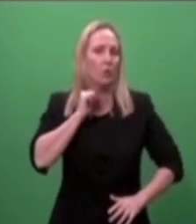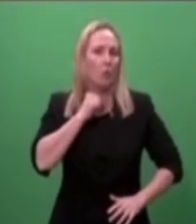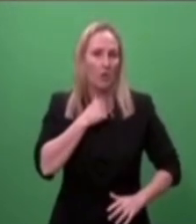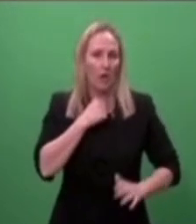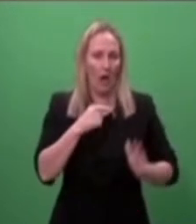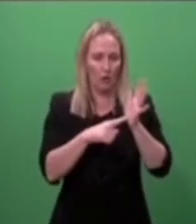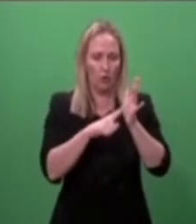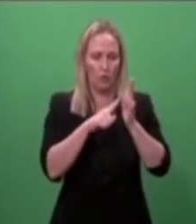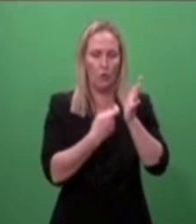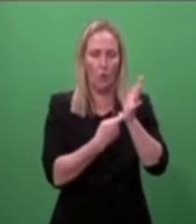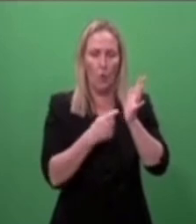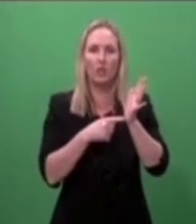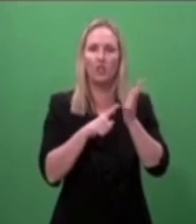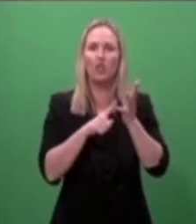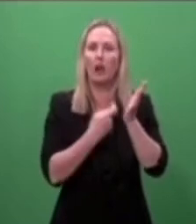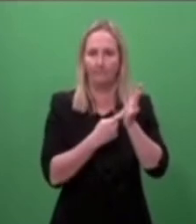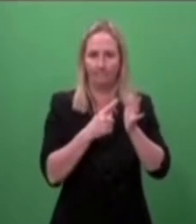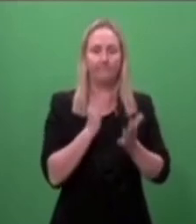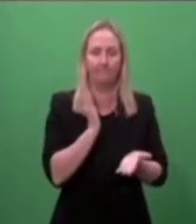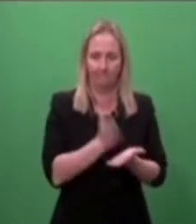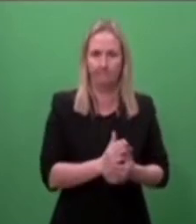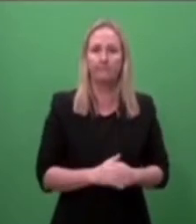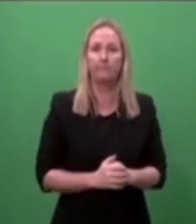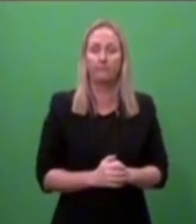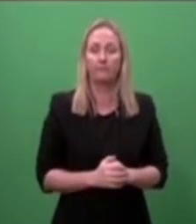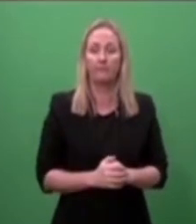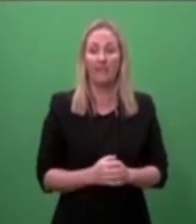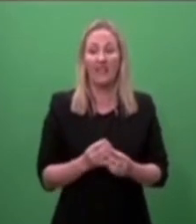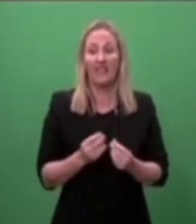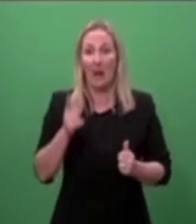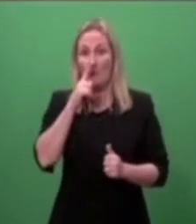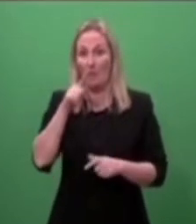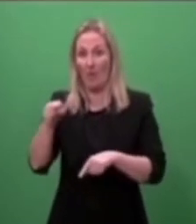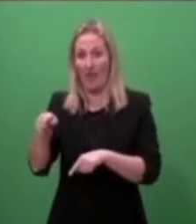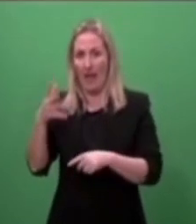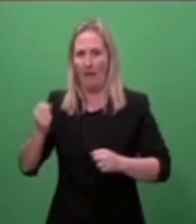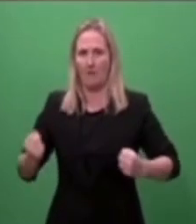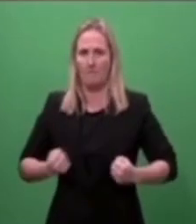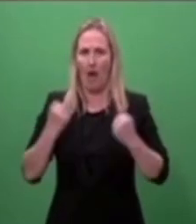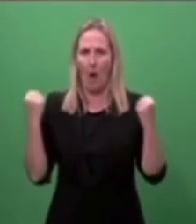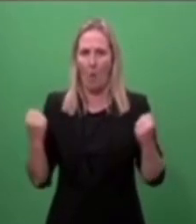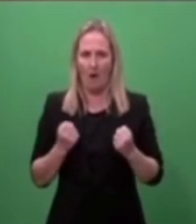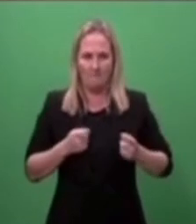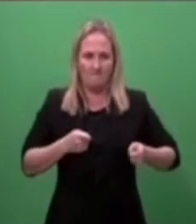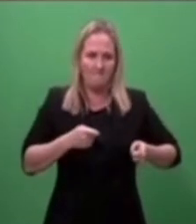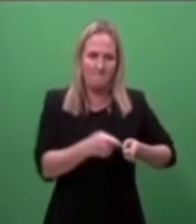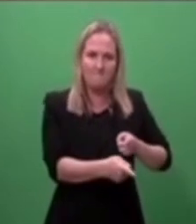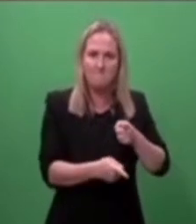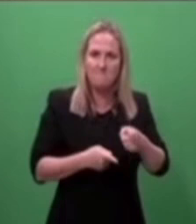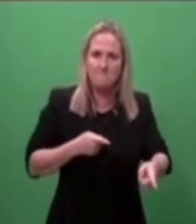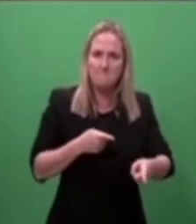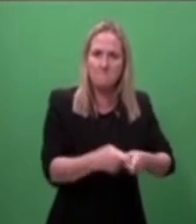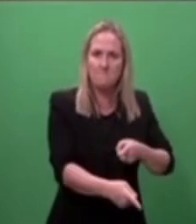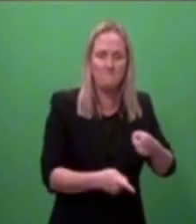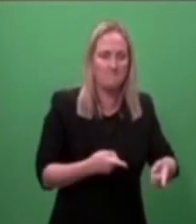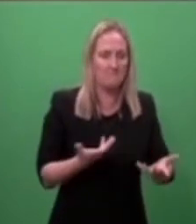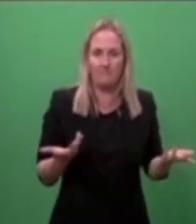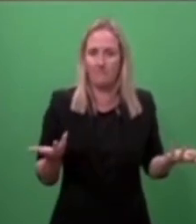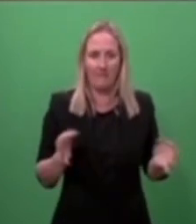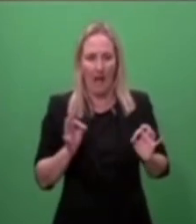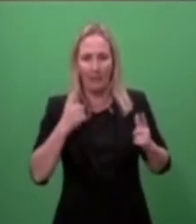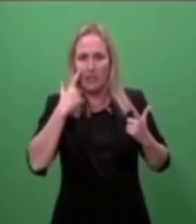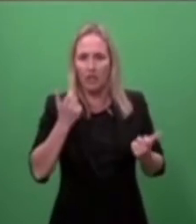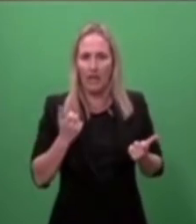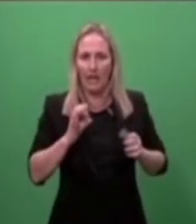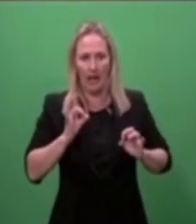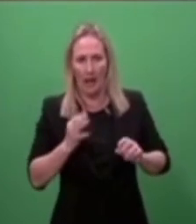that people had over children in far too many facilities across this nation, combined with access to